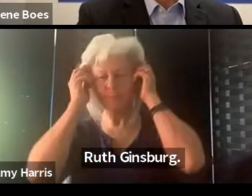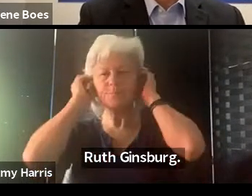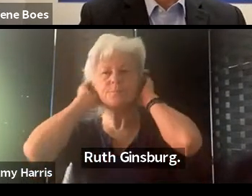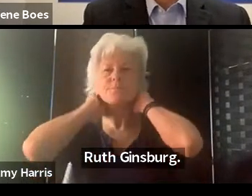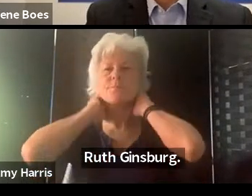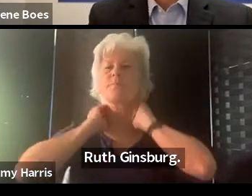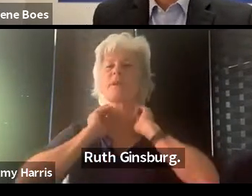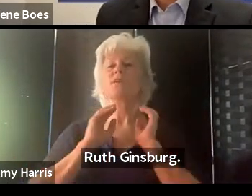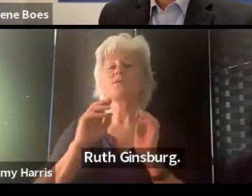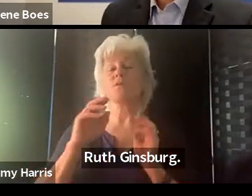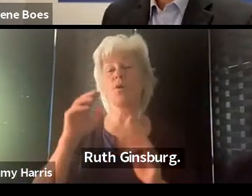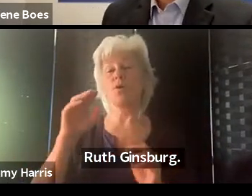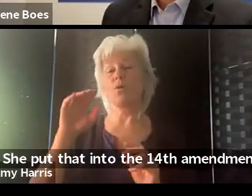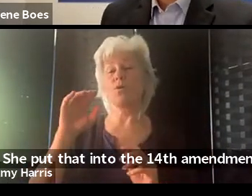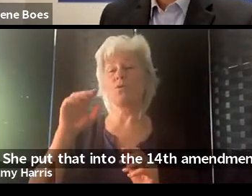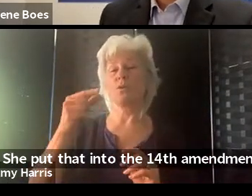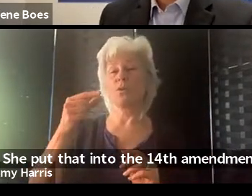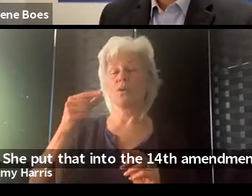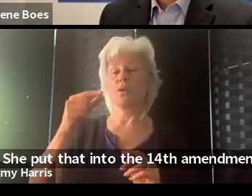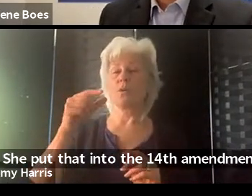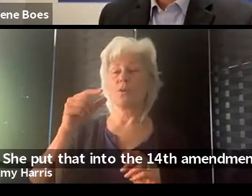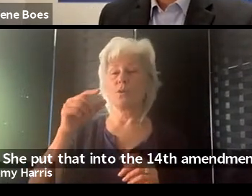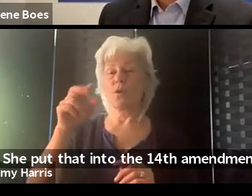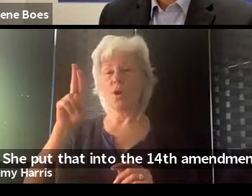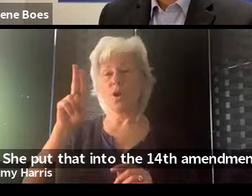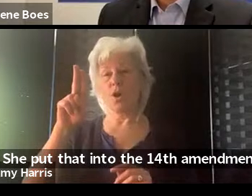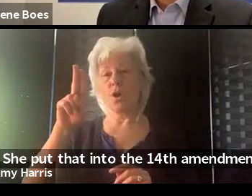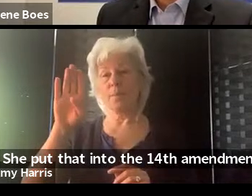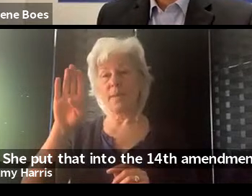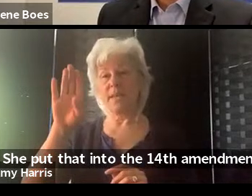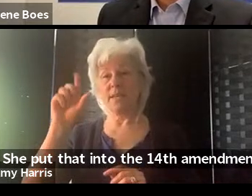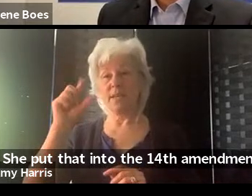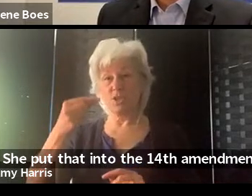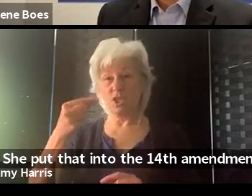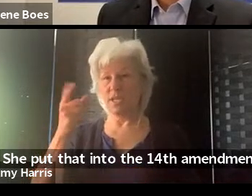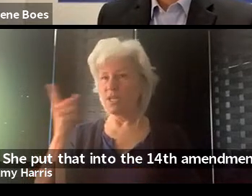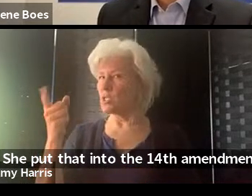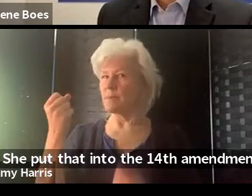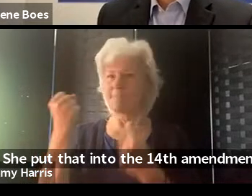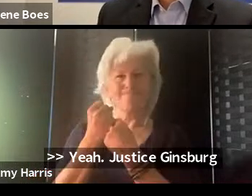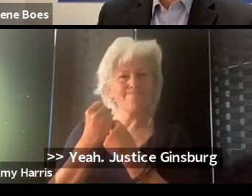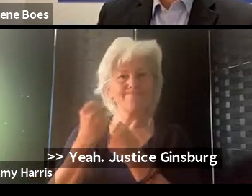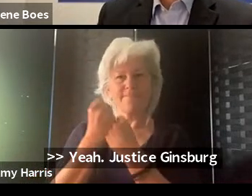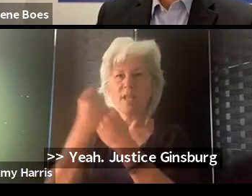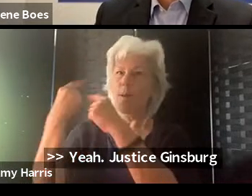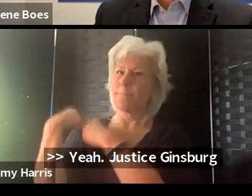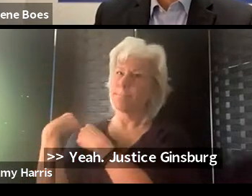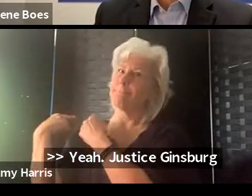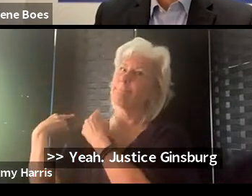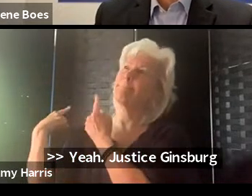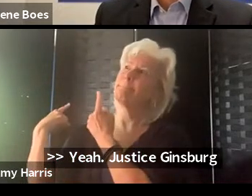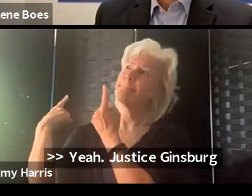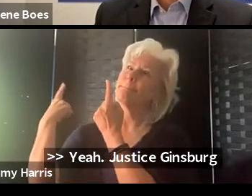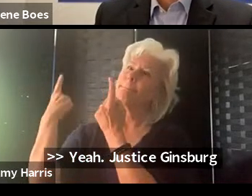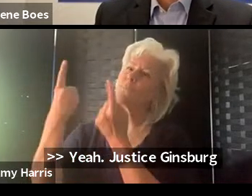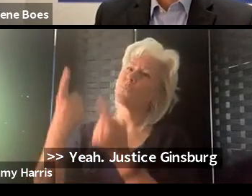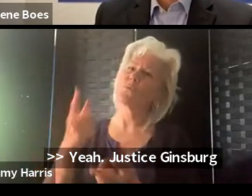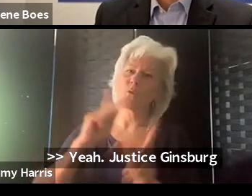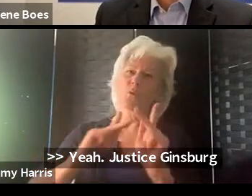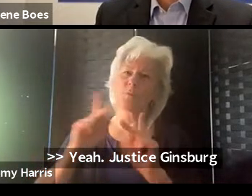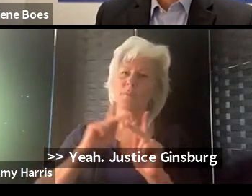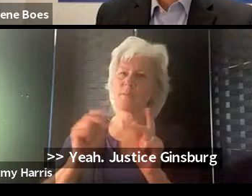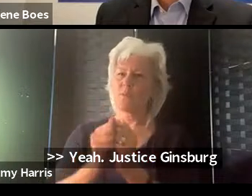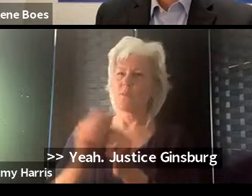Justice Ginsburg has actually long been an advocate for individuals who experience disability,